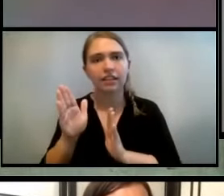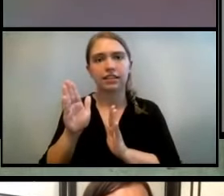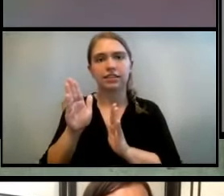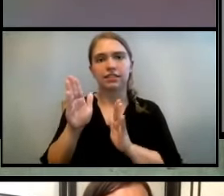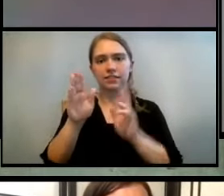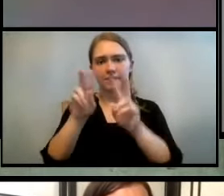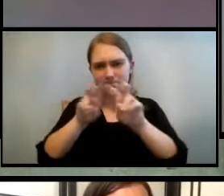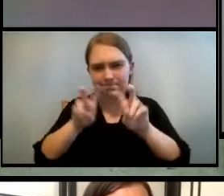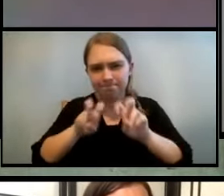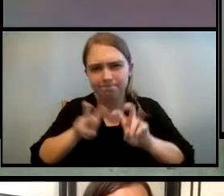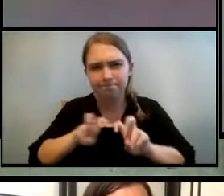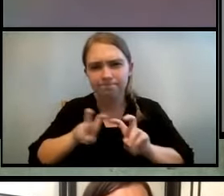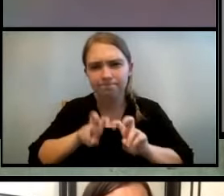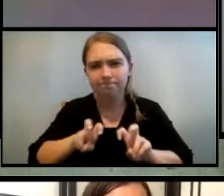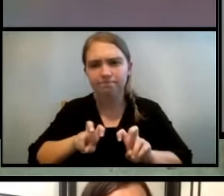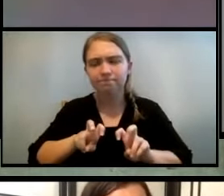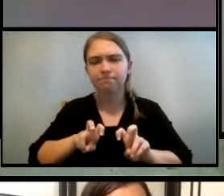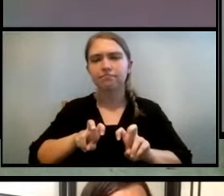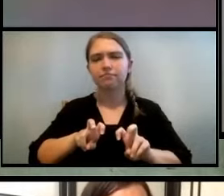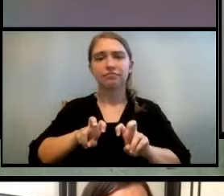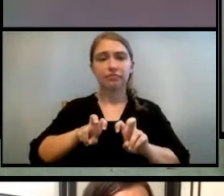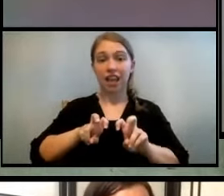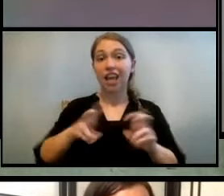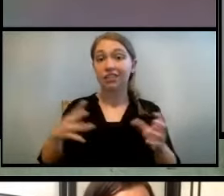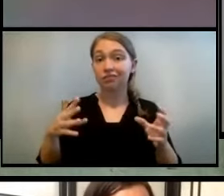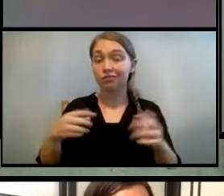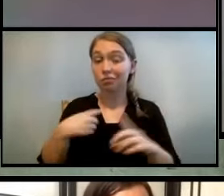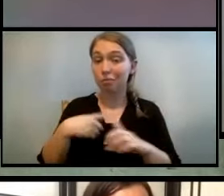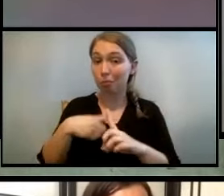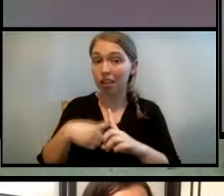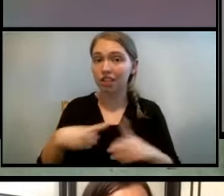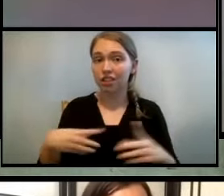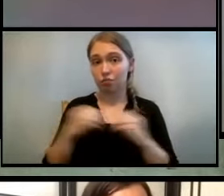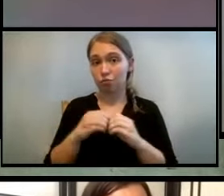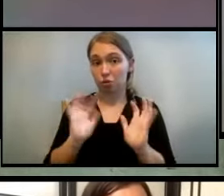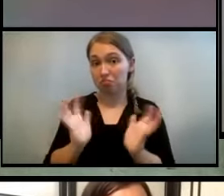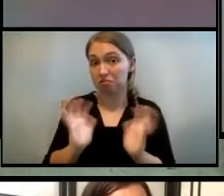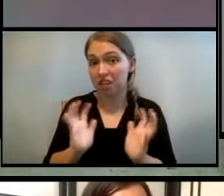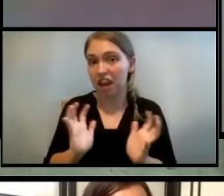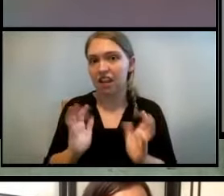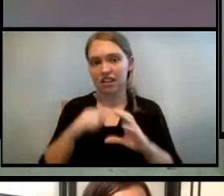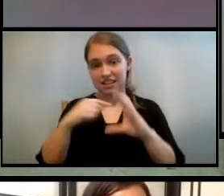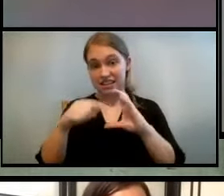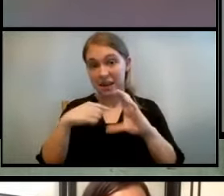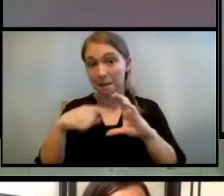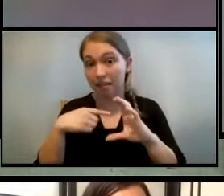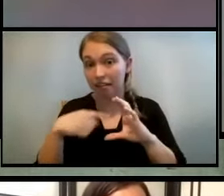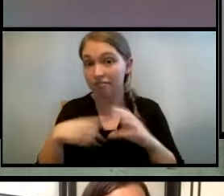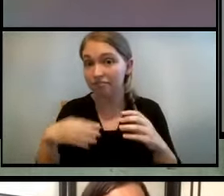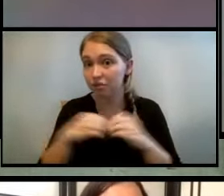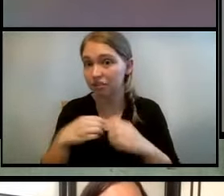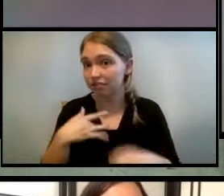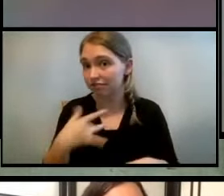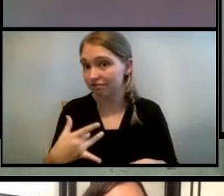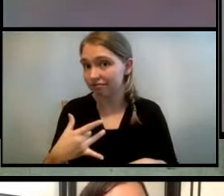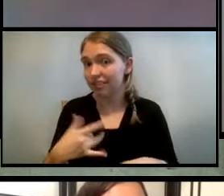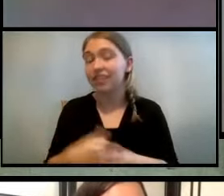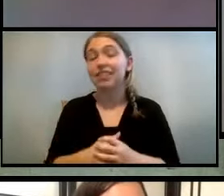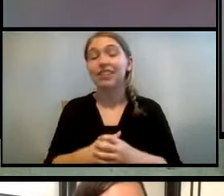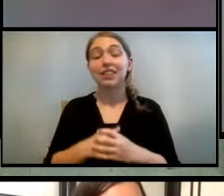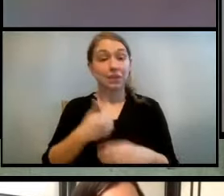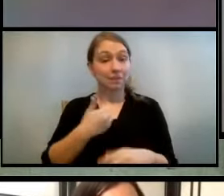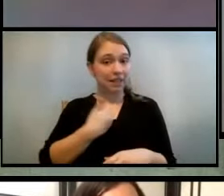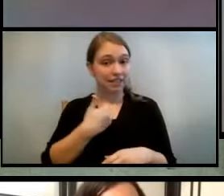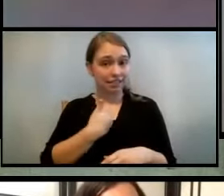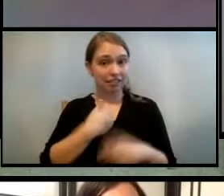and to be more chatty, like to return all those emails. Because one thing they don't tell you when you set out as an email, as an editor,